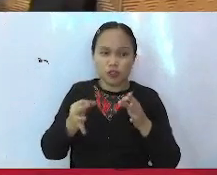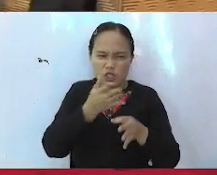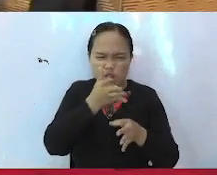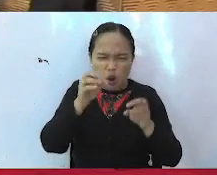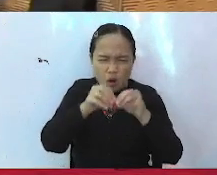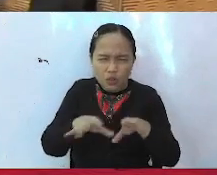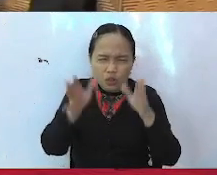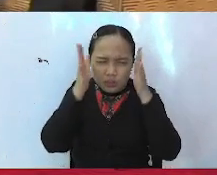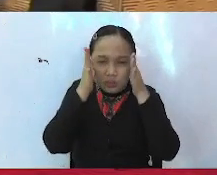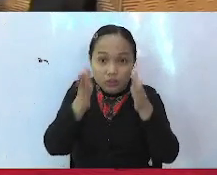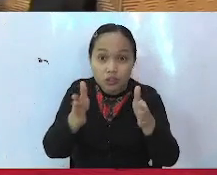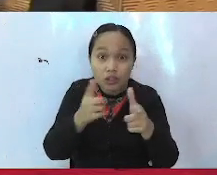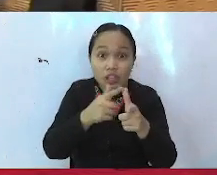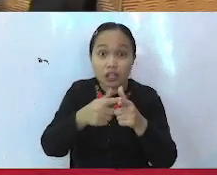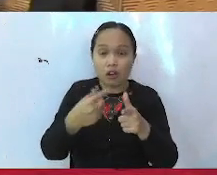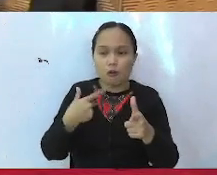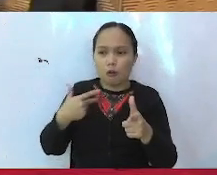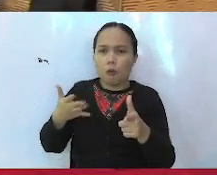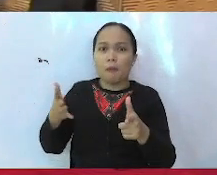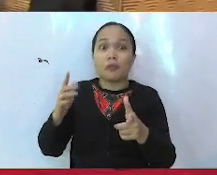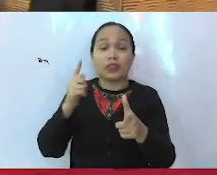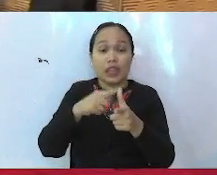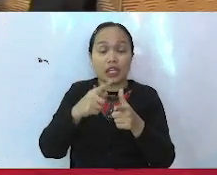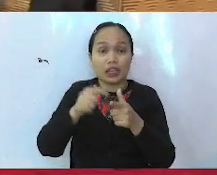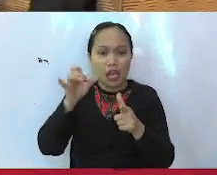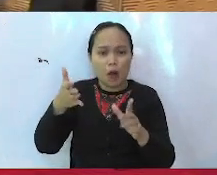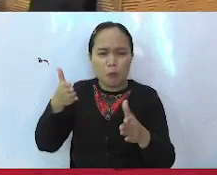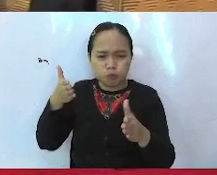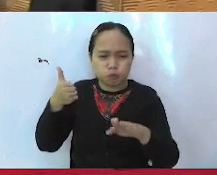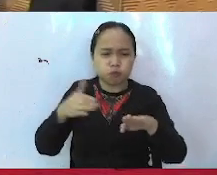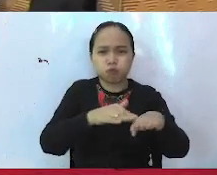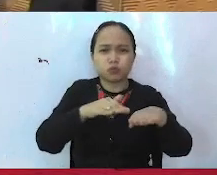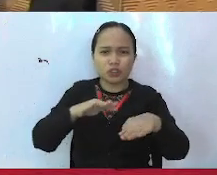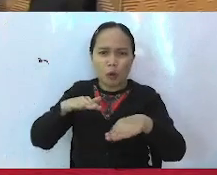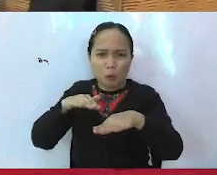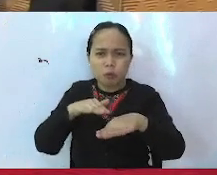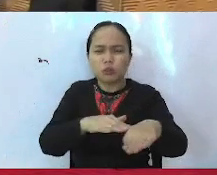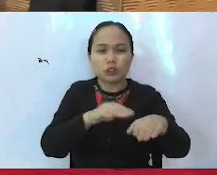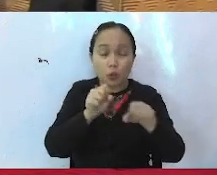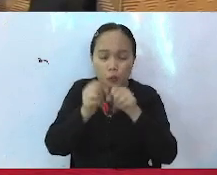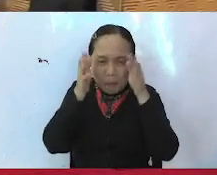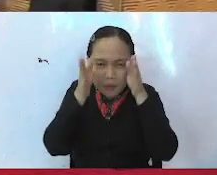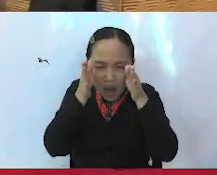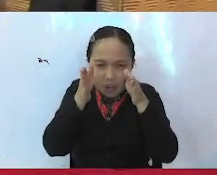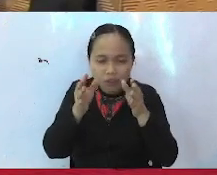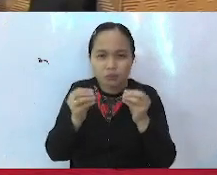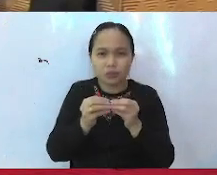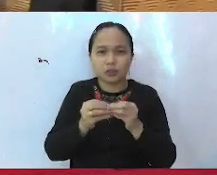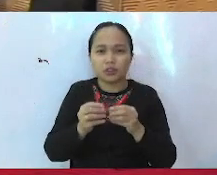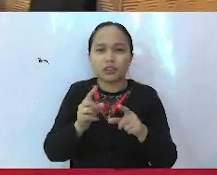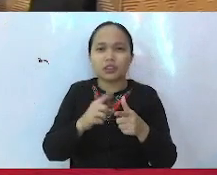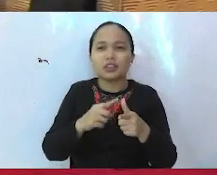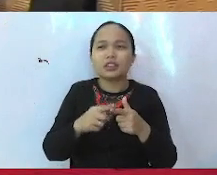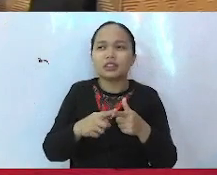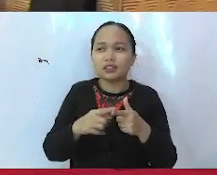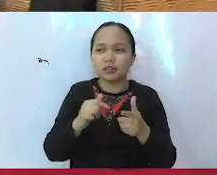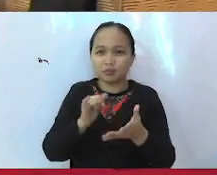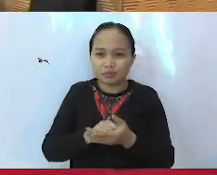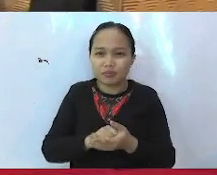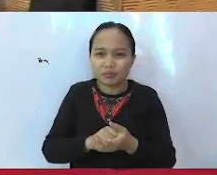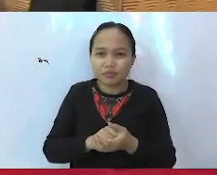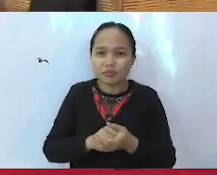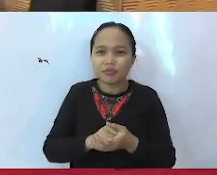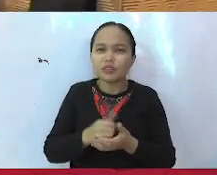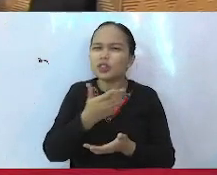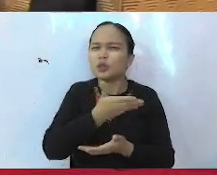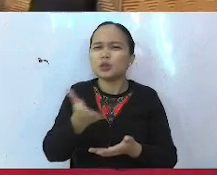they bump you back on the track. That's right. So you don't fly off the track and that's and, it. And that's kill it. Yourself. Amen. Yeah. That's good. Right. That's good.